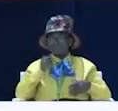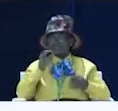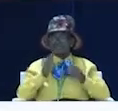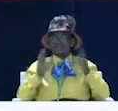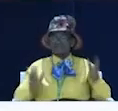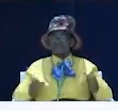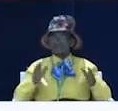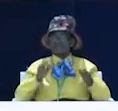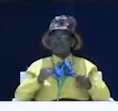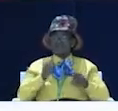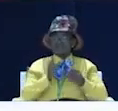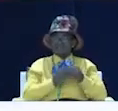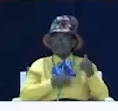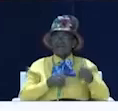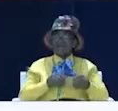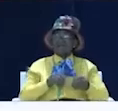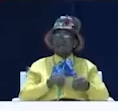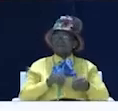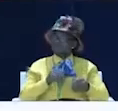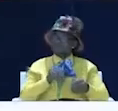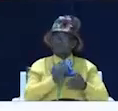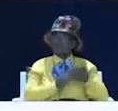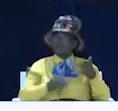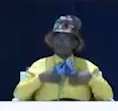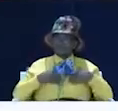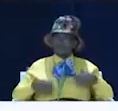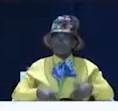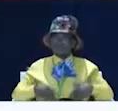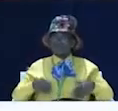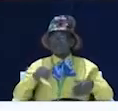Anybody threatening you, tell them,